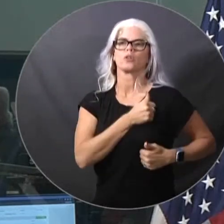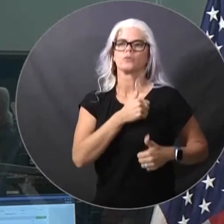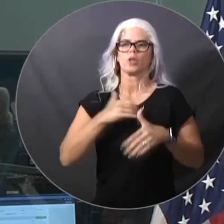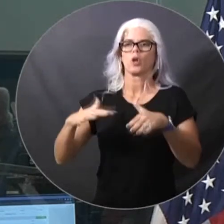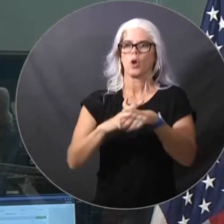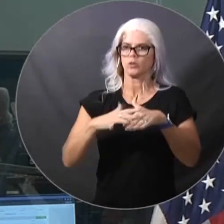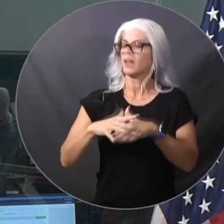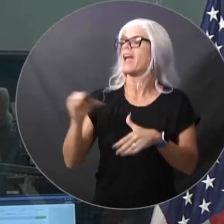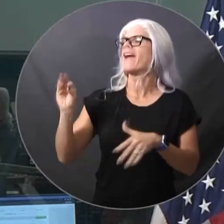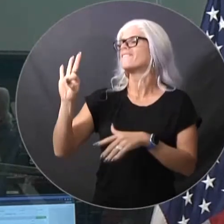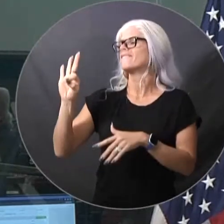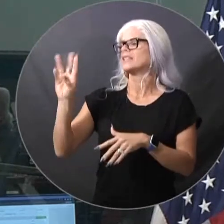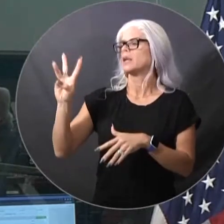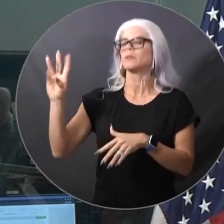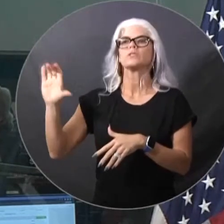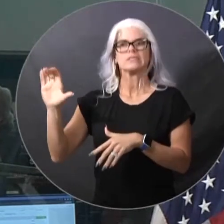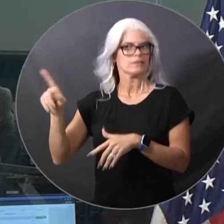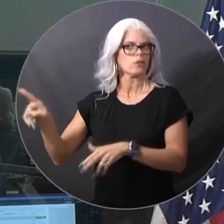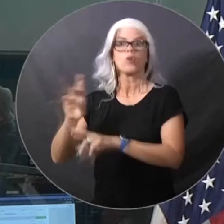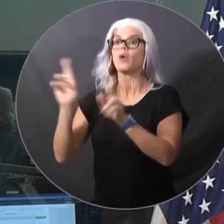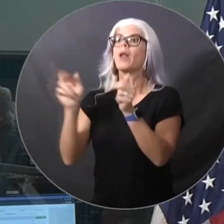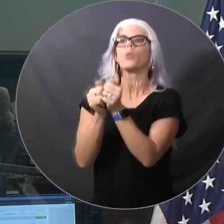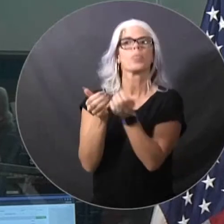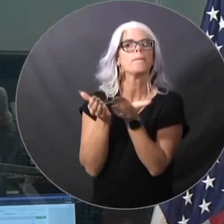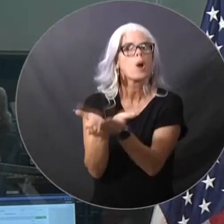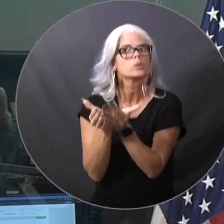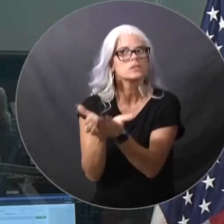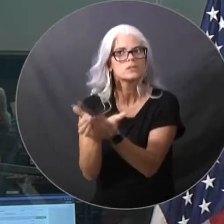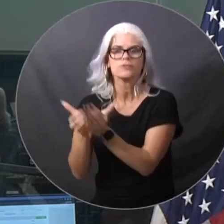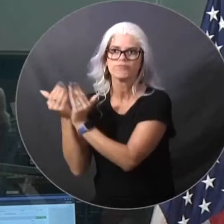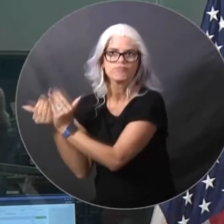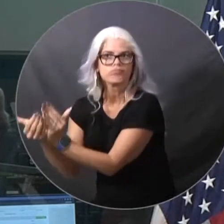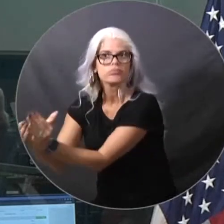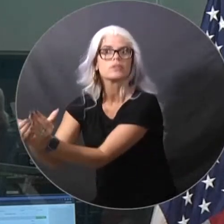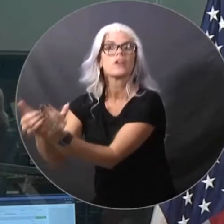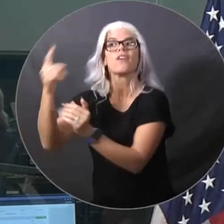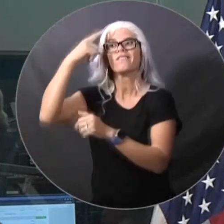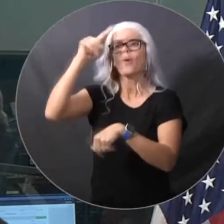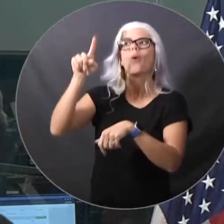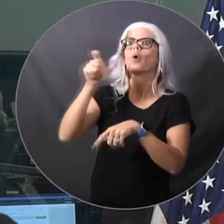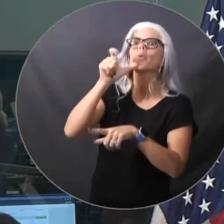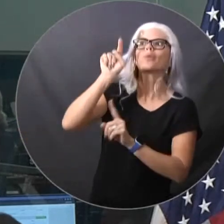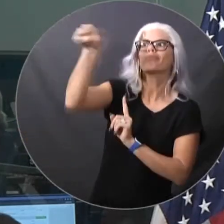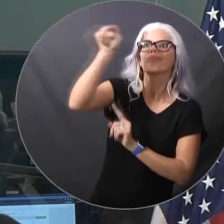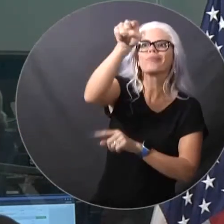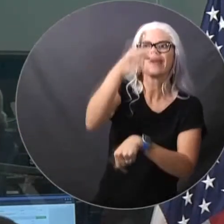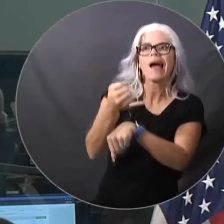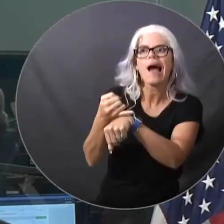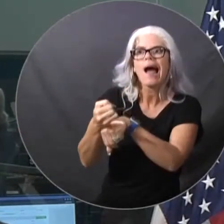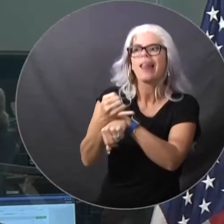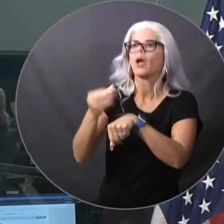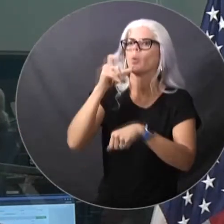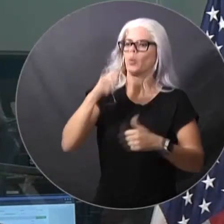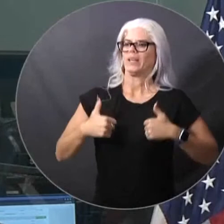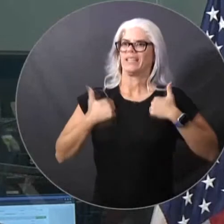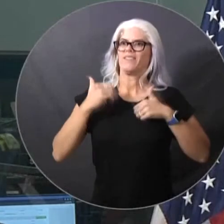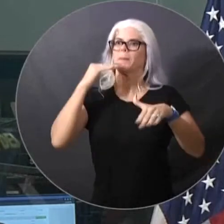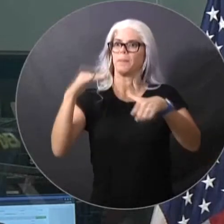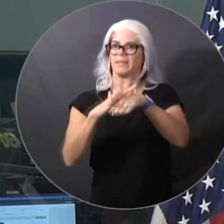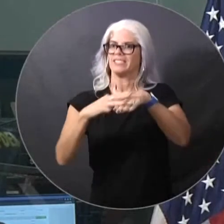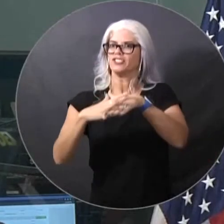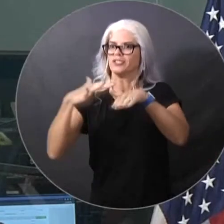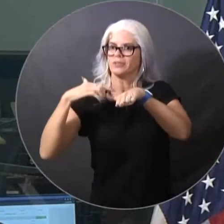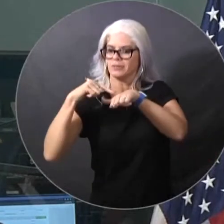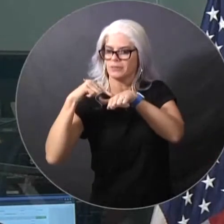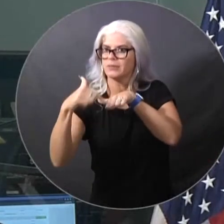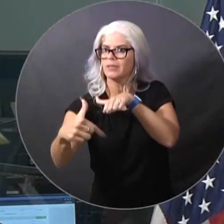to come in by sea for those barrier islands and beachfront properties. So we will have a response mechanism that